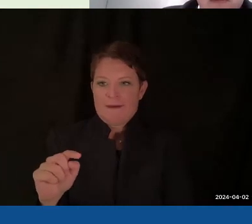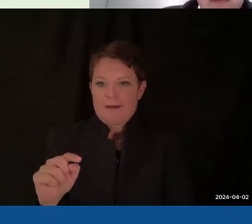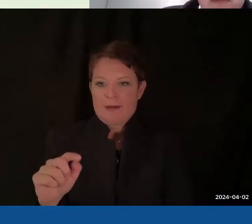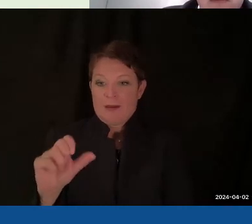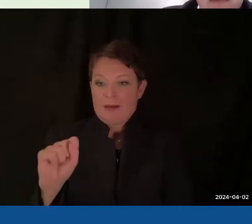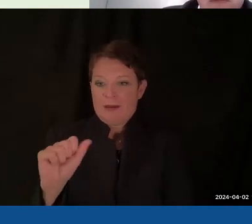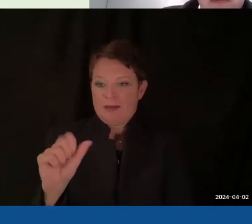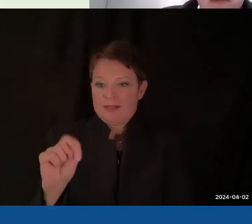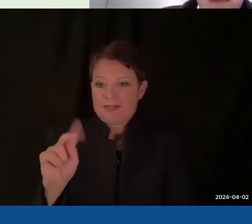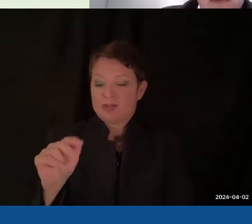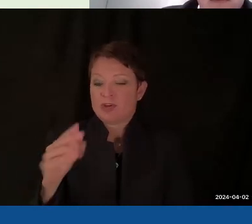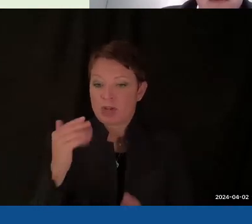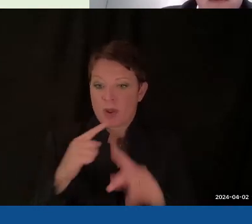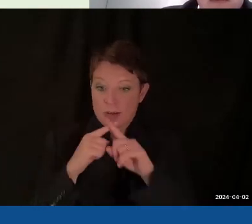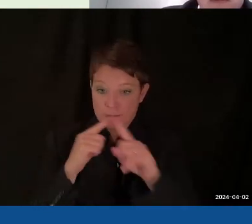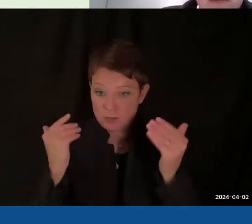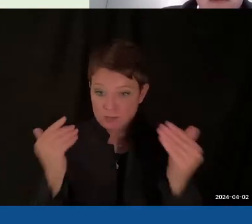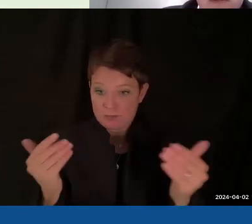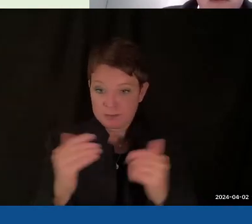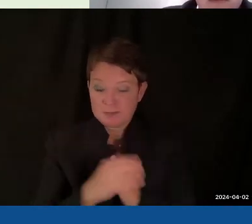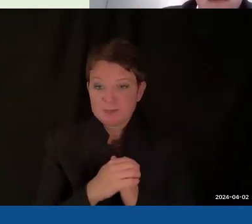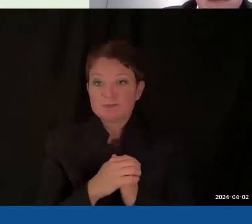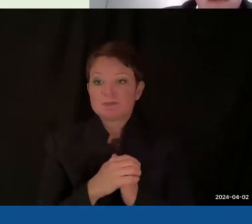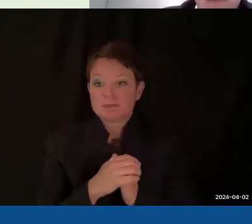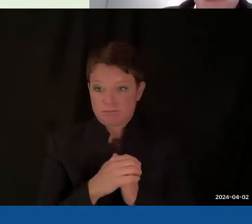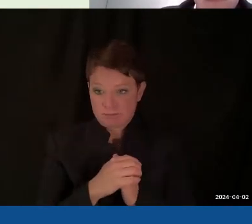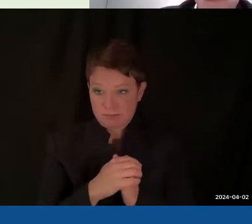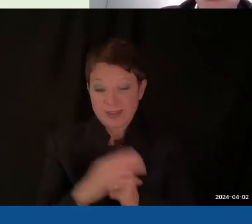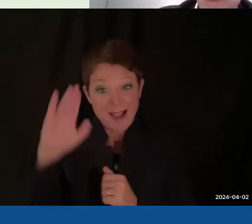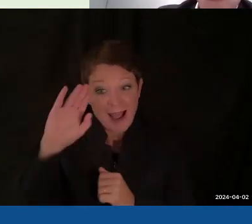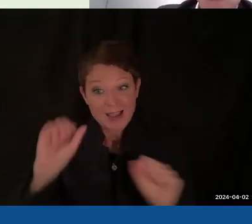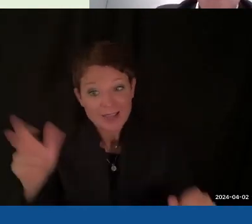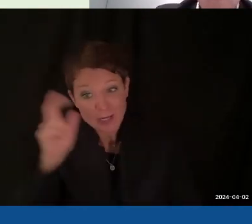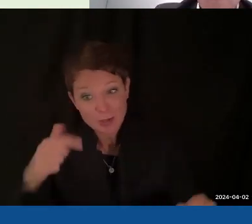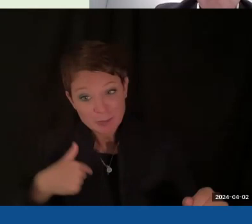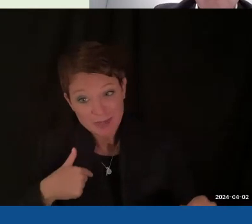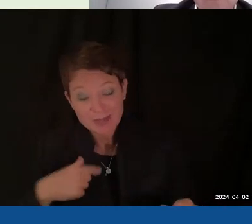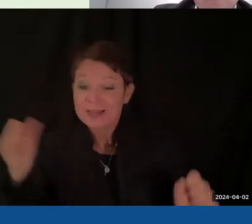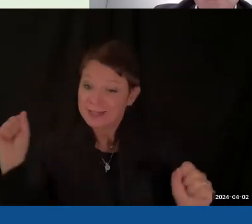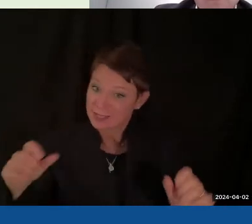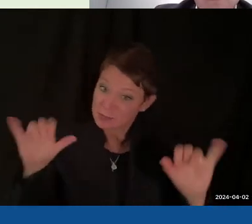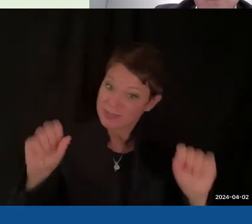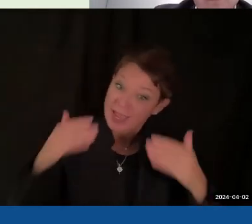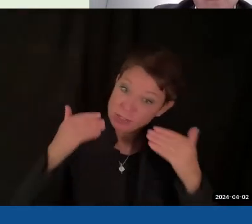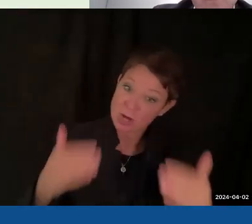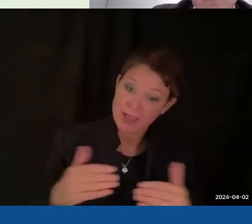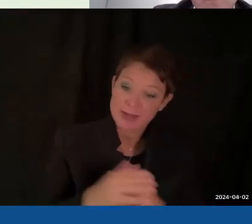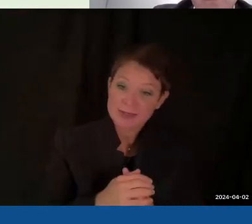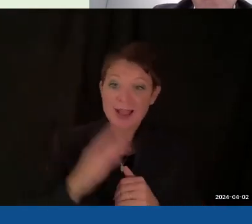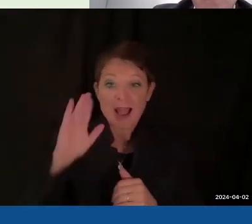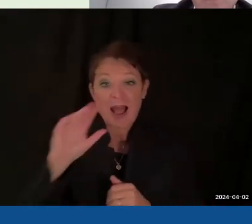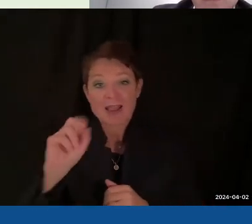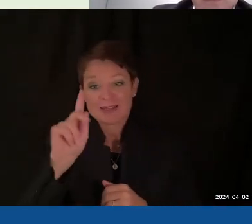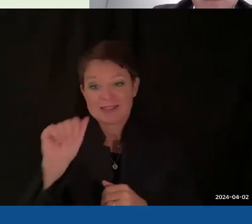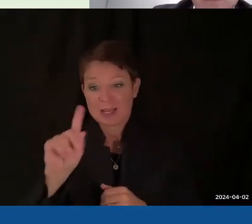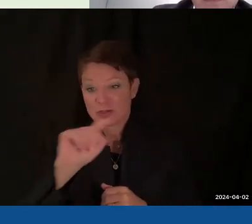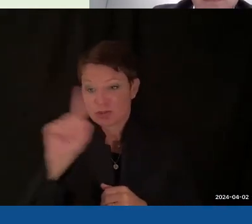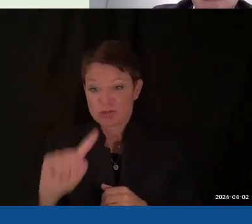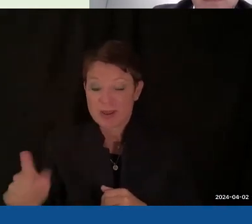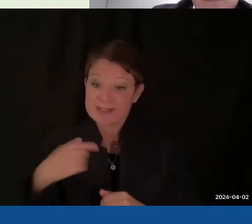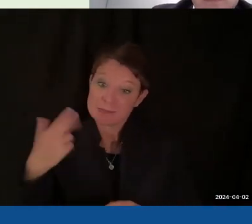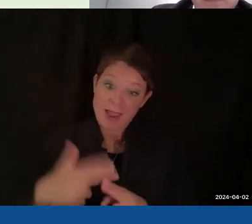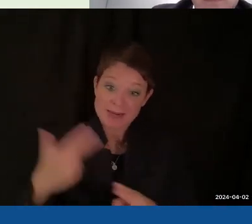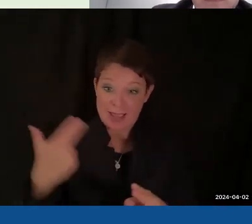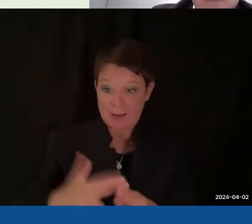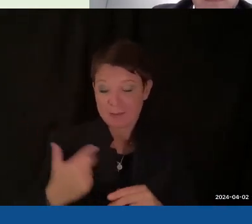Sandra, you should be able to unmute at this time. Hi, can you hear me? Yes, we can. Please state your name. Hi, Sandra Strands is my